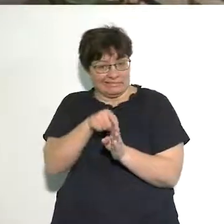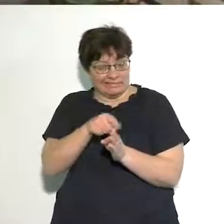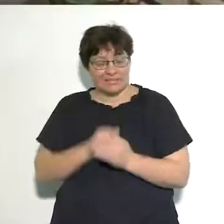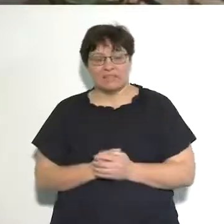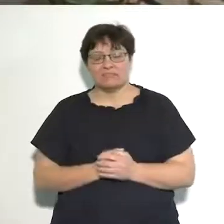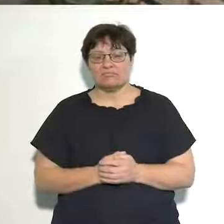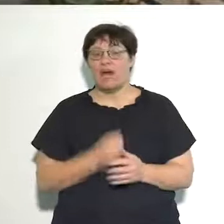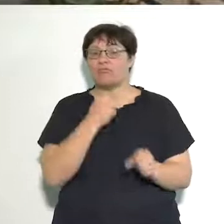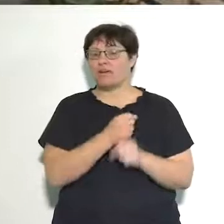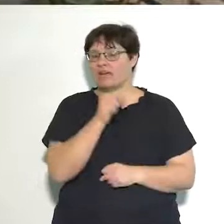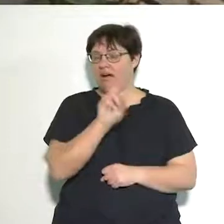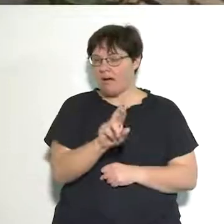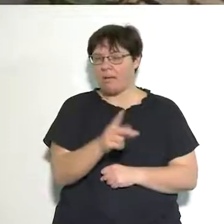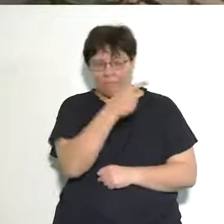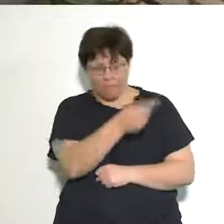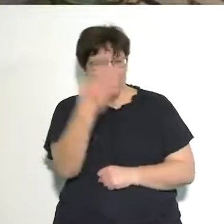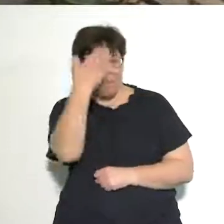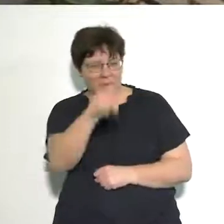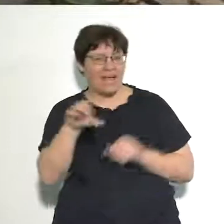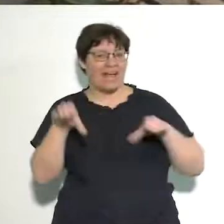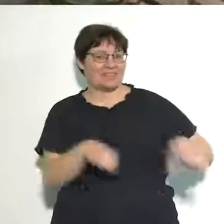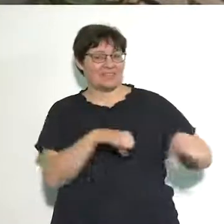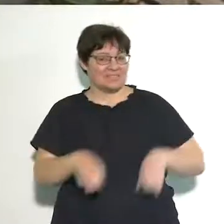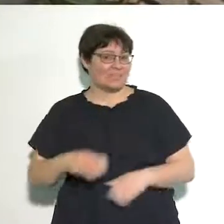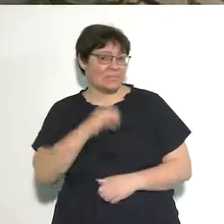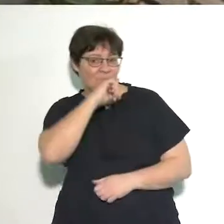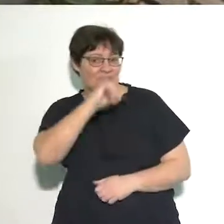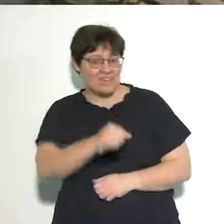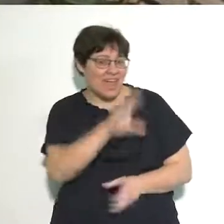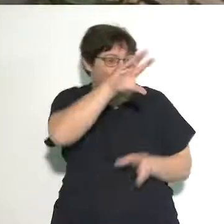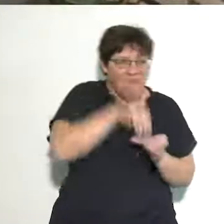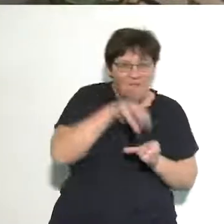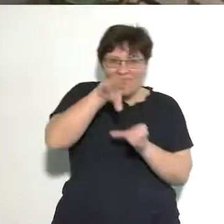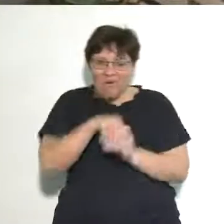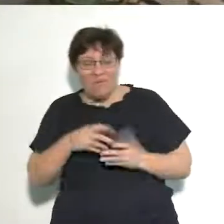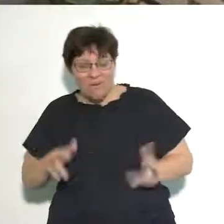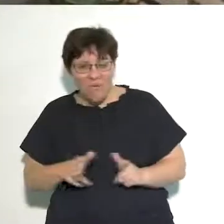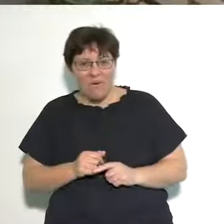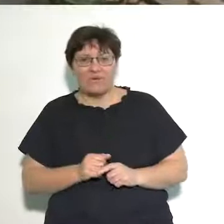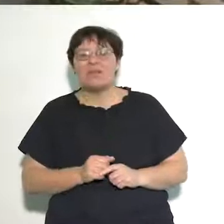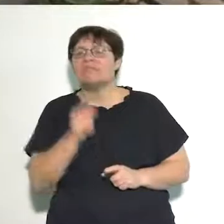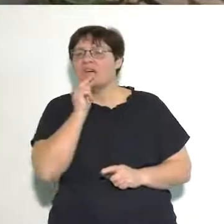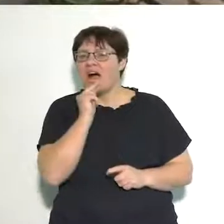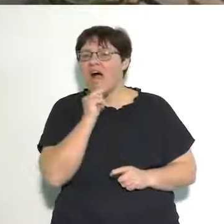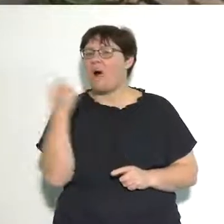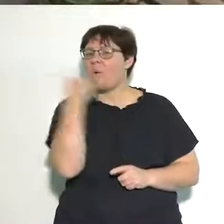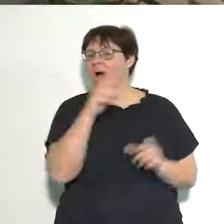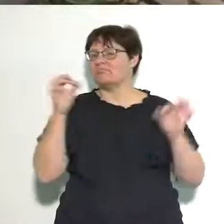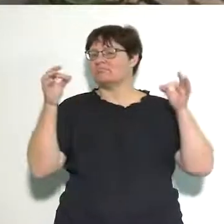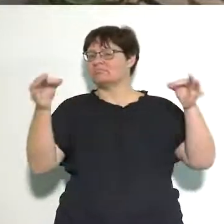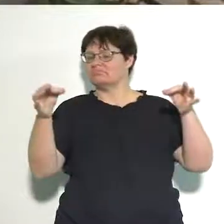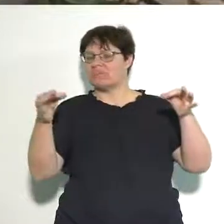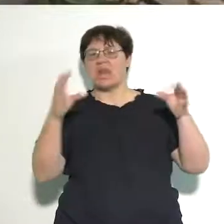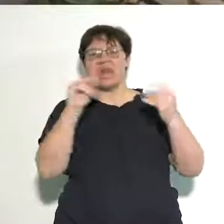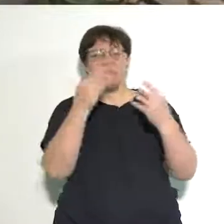number. In grade R, we know that children love to do activities and get involved in them. So just holding out a little whiteboard